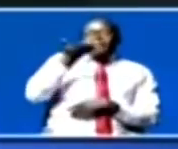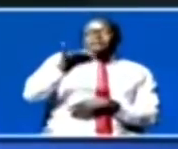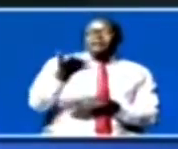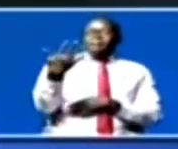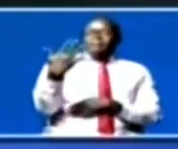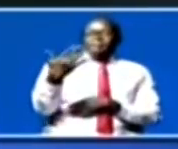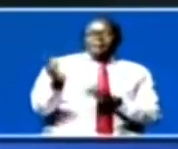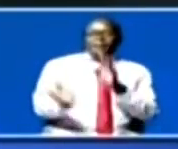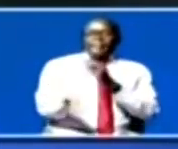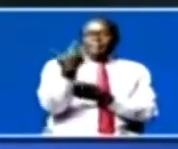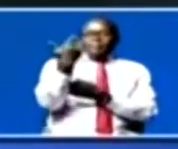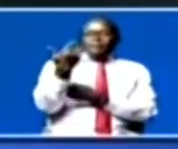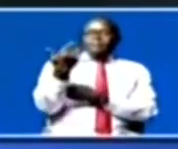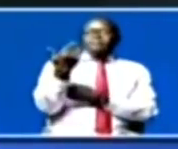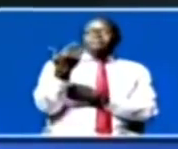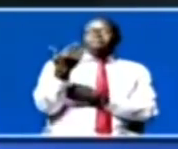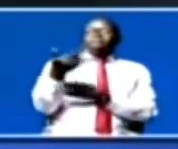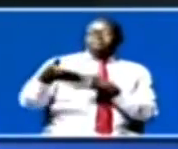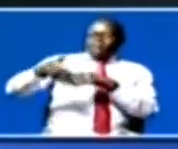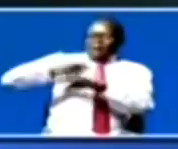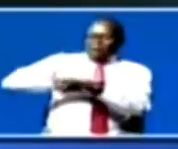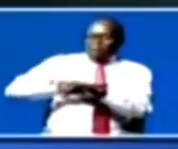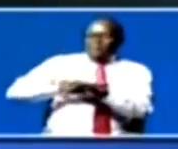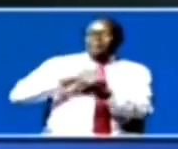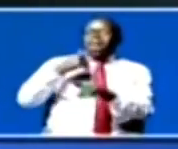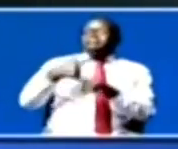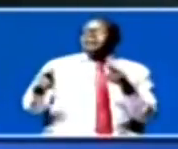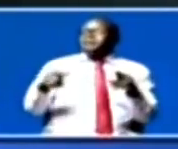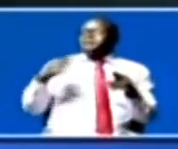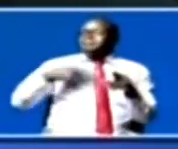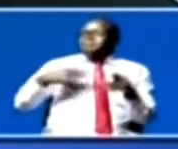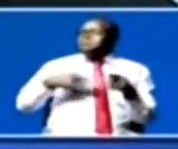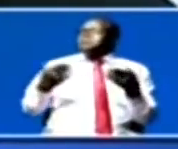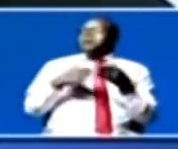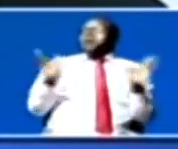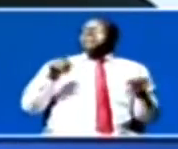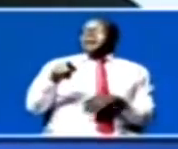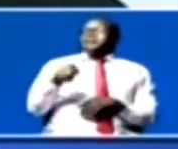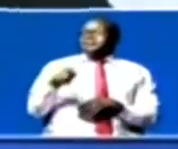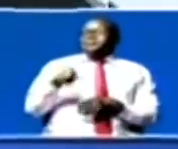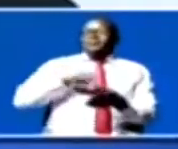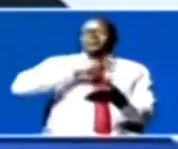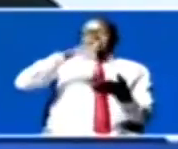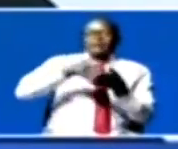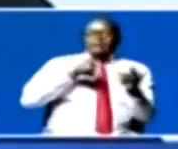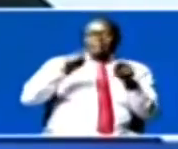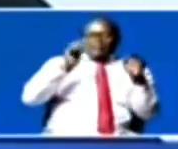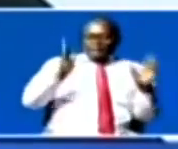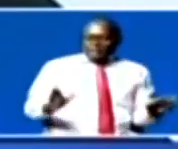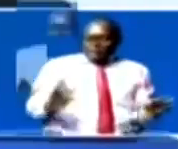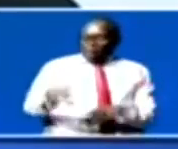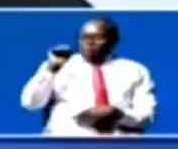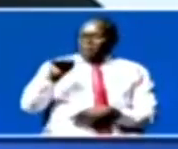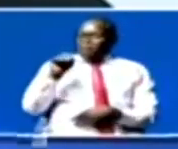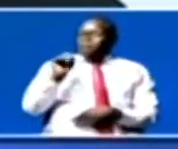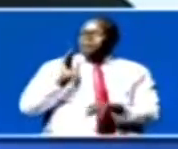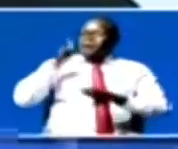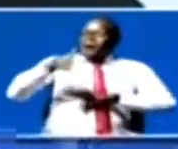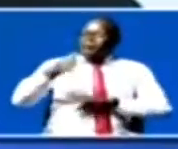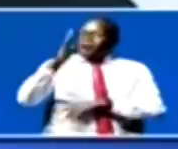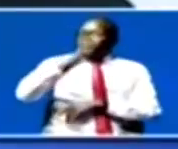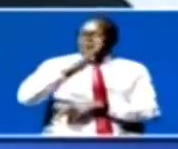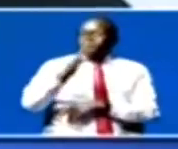paper are unsealed and interfered with. Centre managers guilty of unsealing afternoon